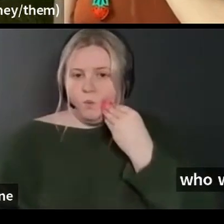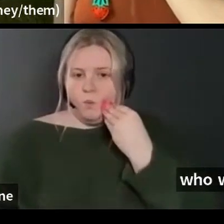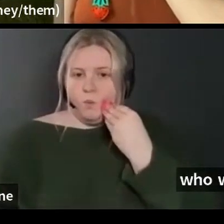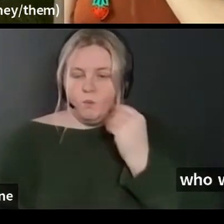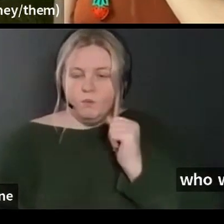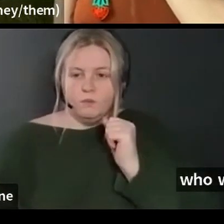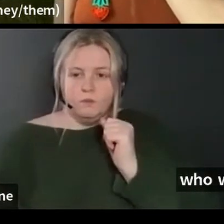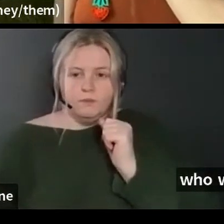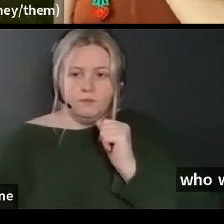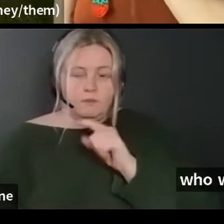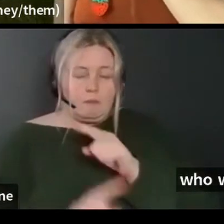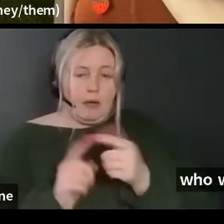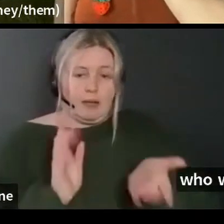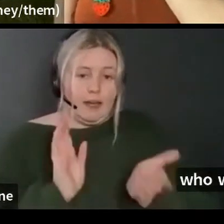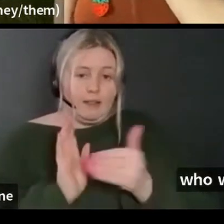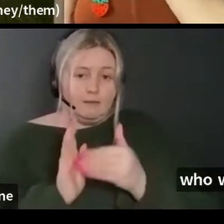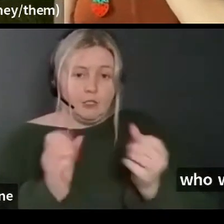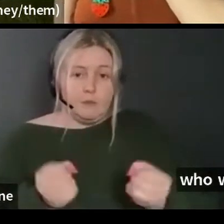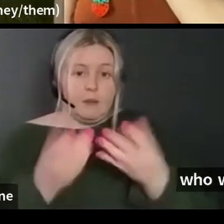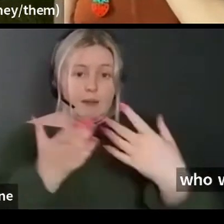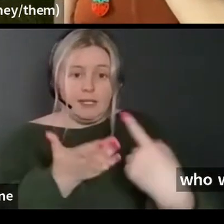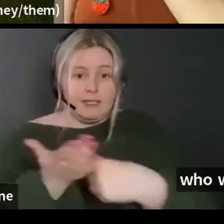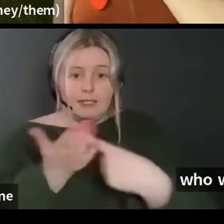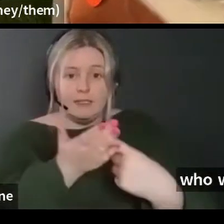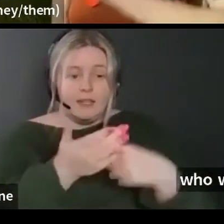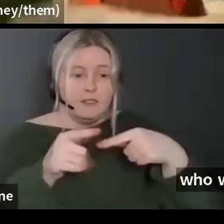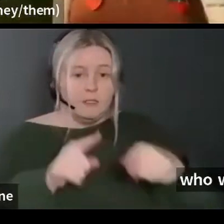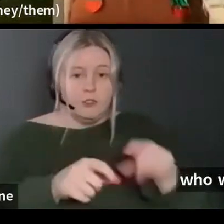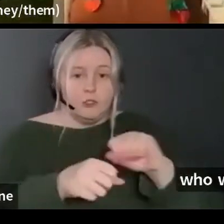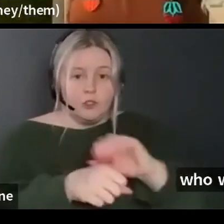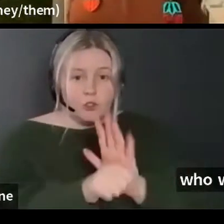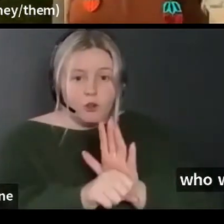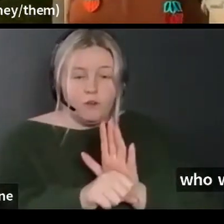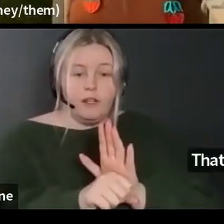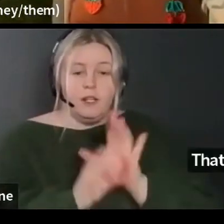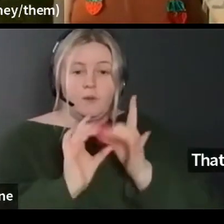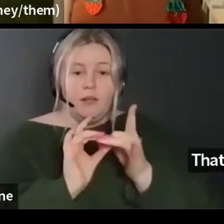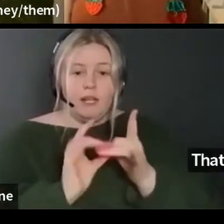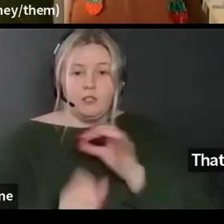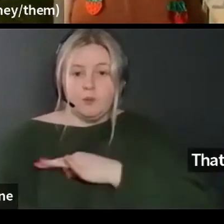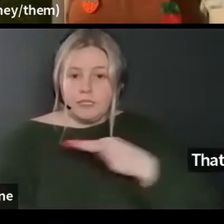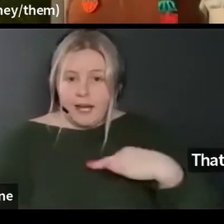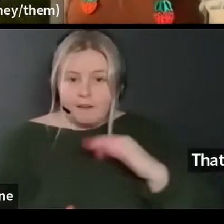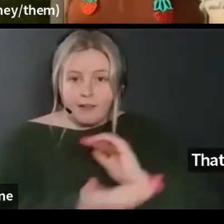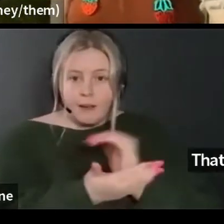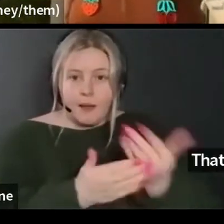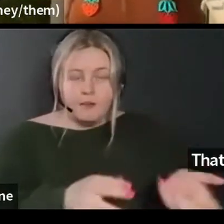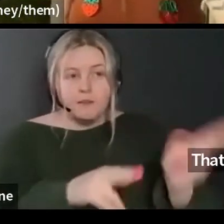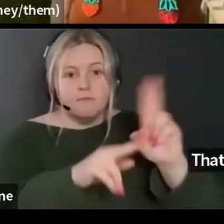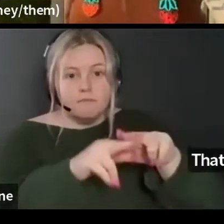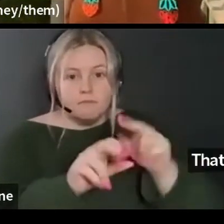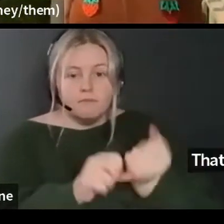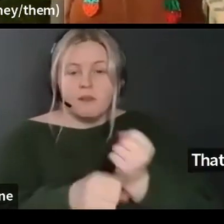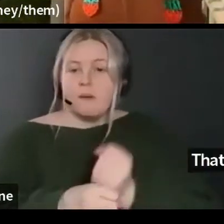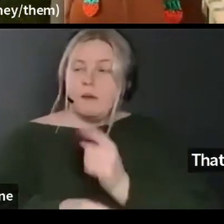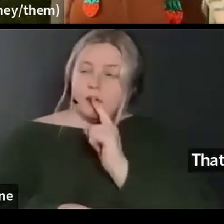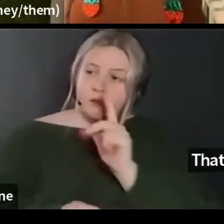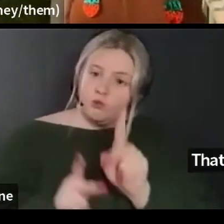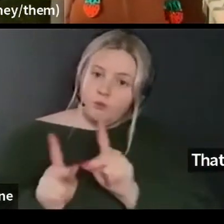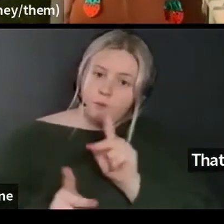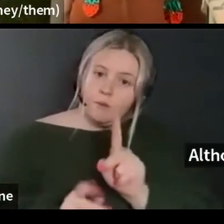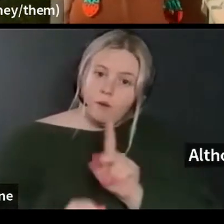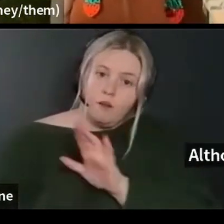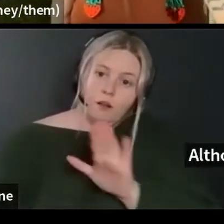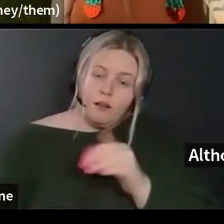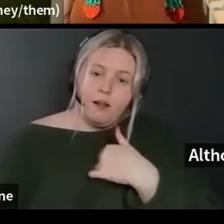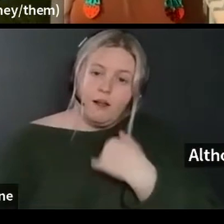once again, there's been conversations through the pandemic about increasing the staffing levels, making sure people are you know, they